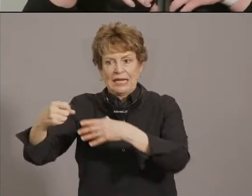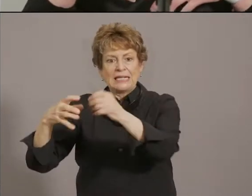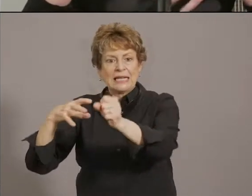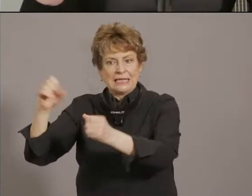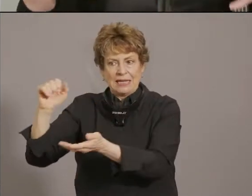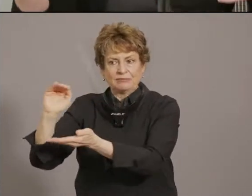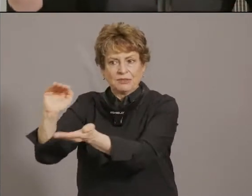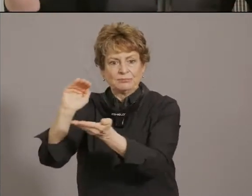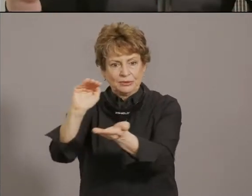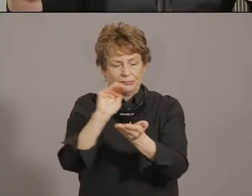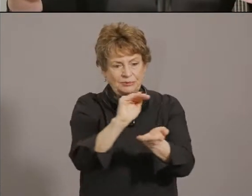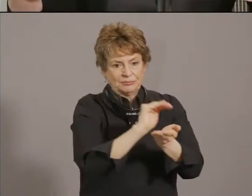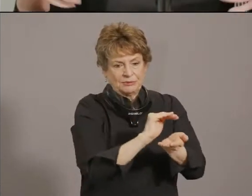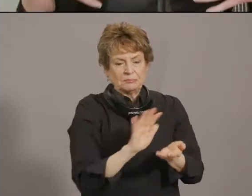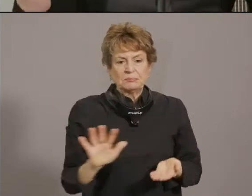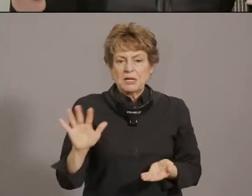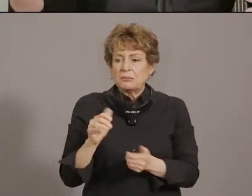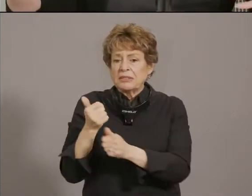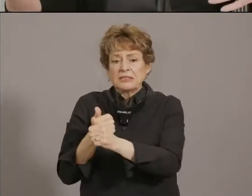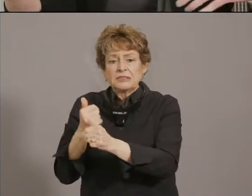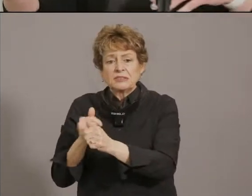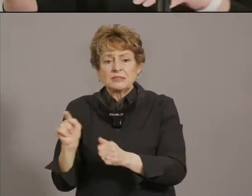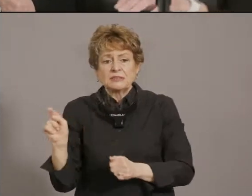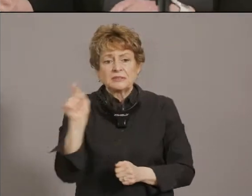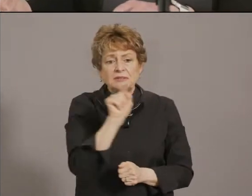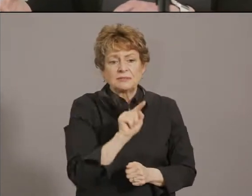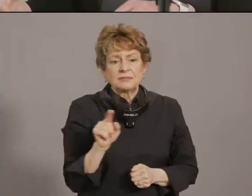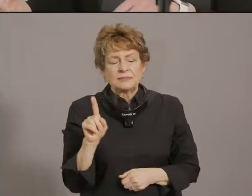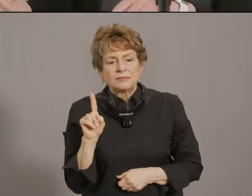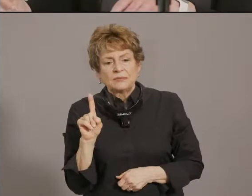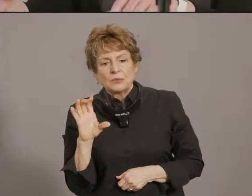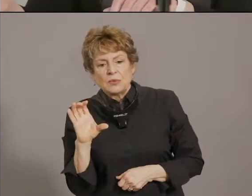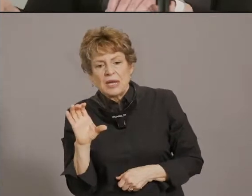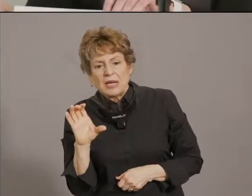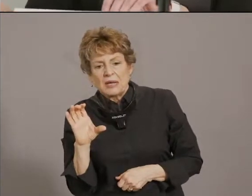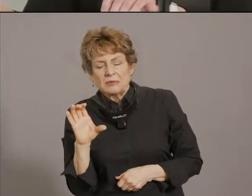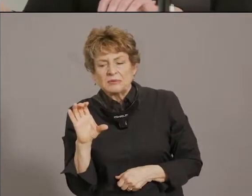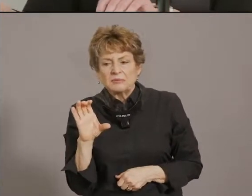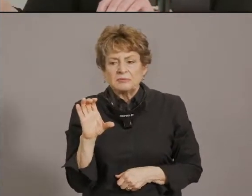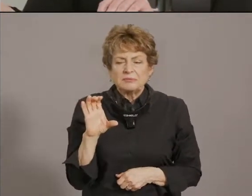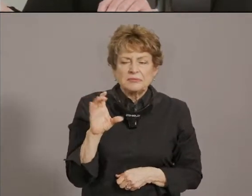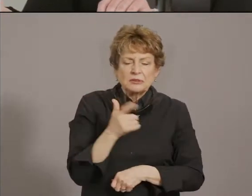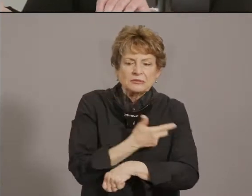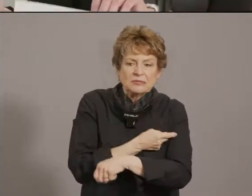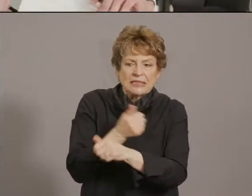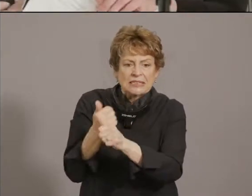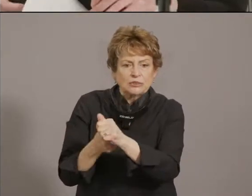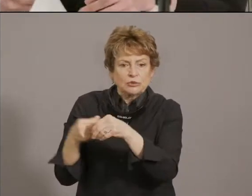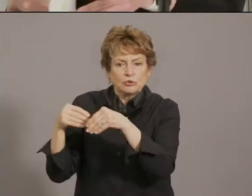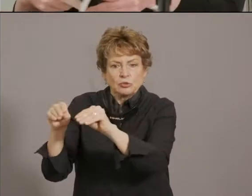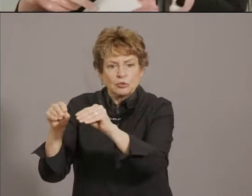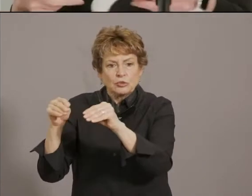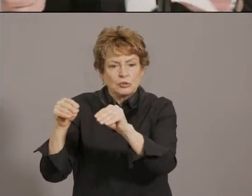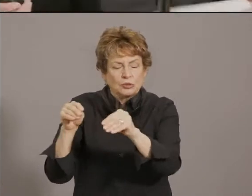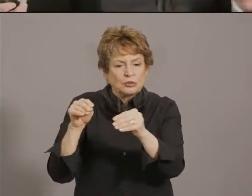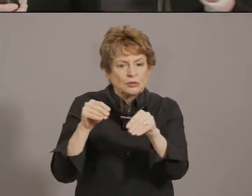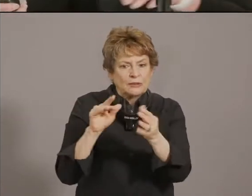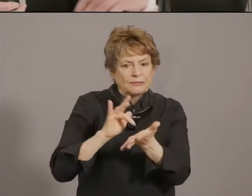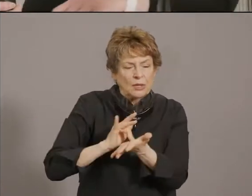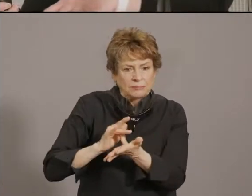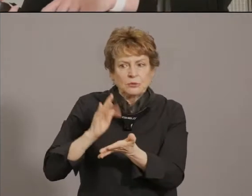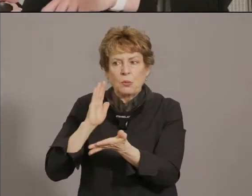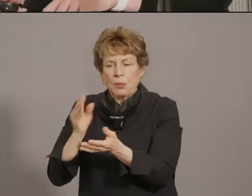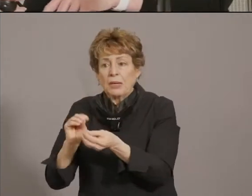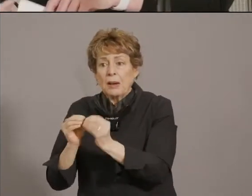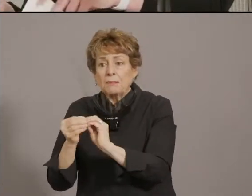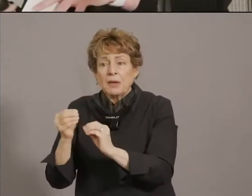store, but that will continue to be supplied and potentially increase as the nation's vaccine supply increases as